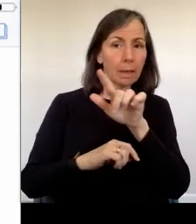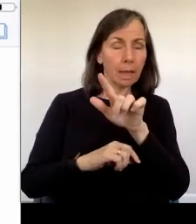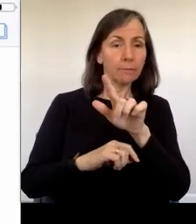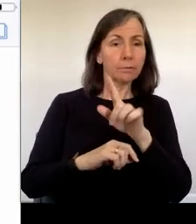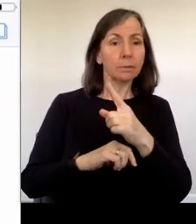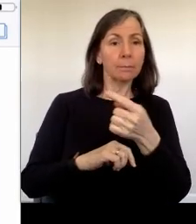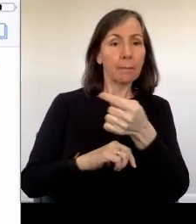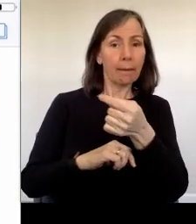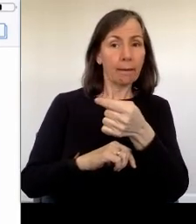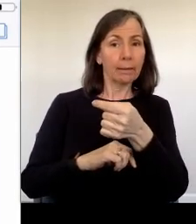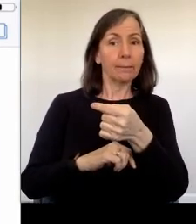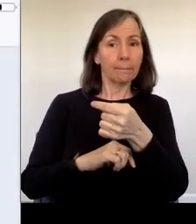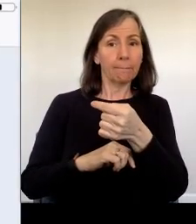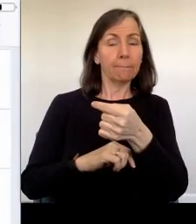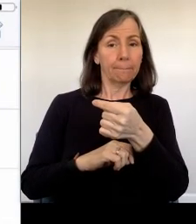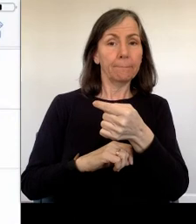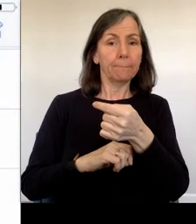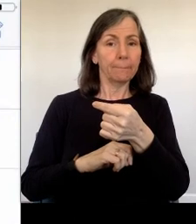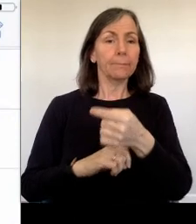arrow.